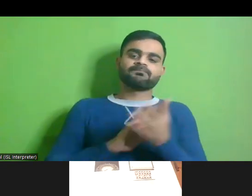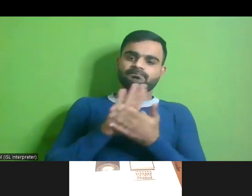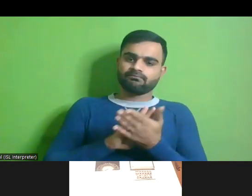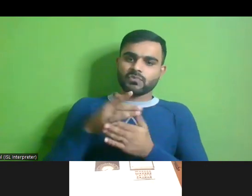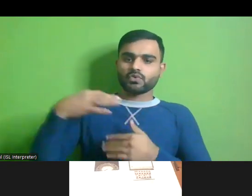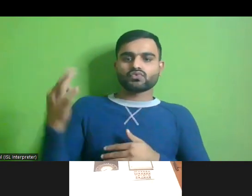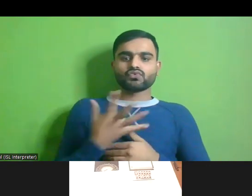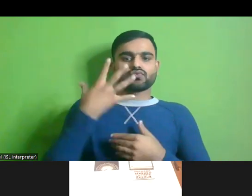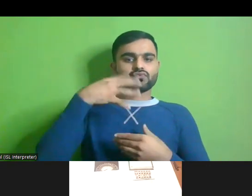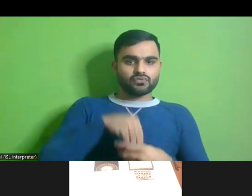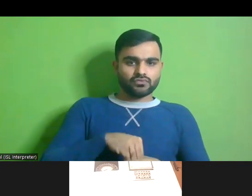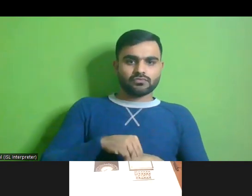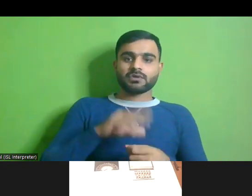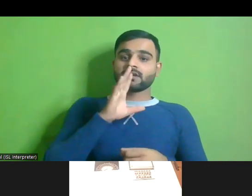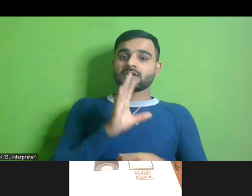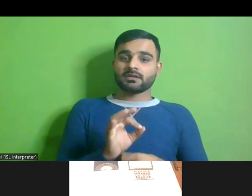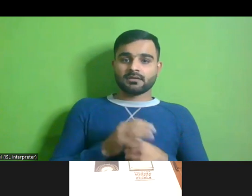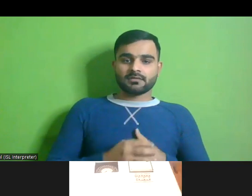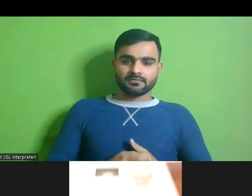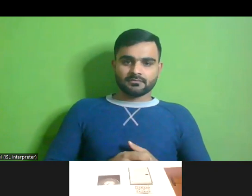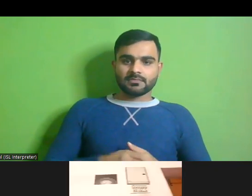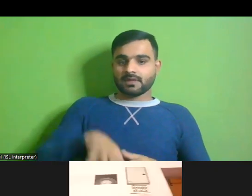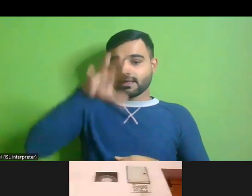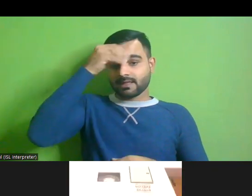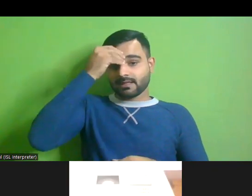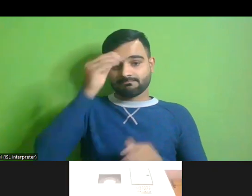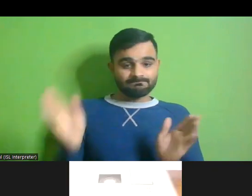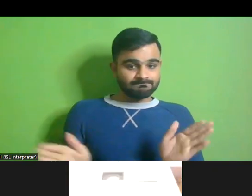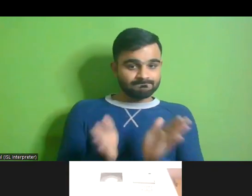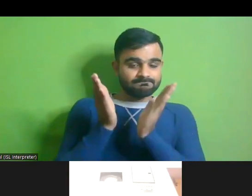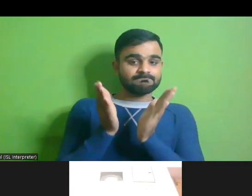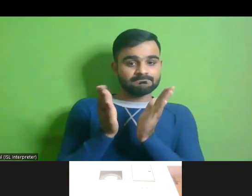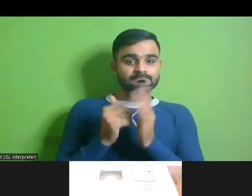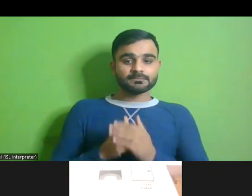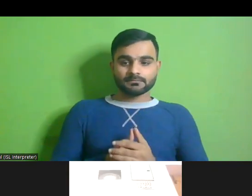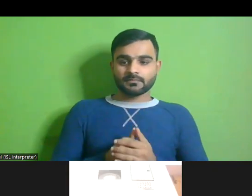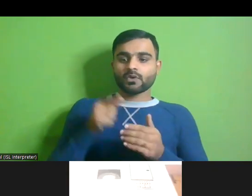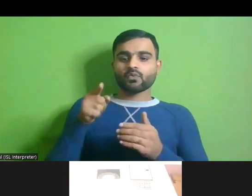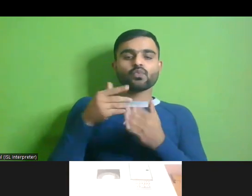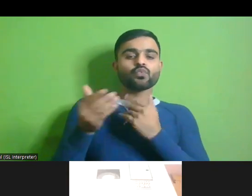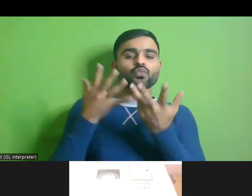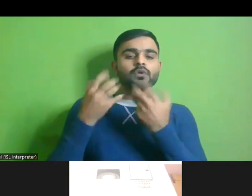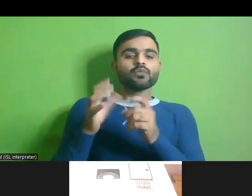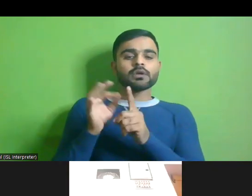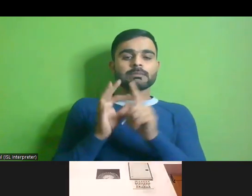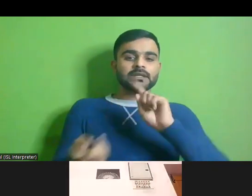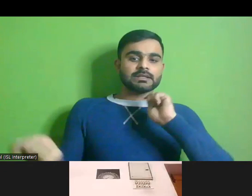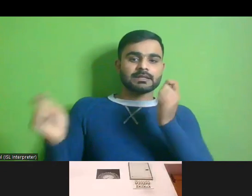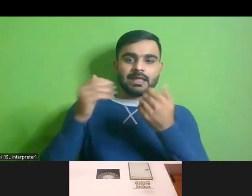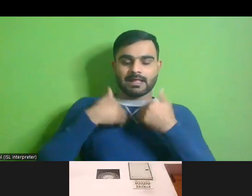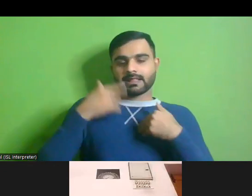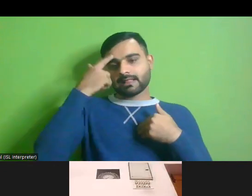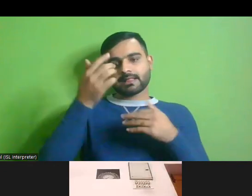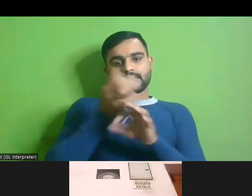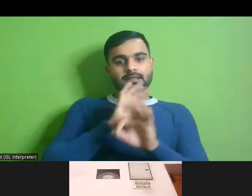something new. It's about, you know, really learning to appreciate what there was. It's about changing our own